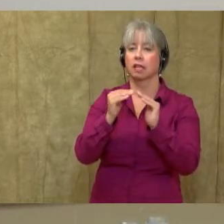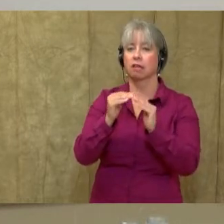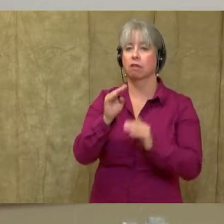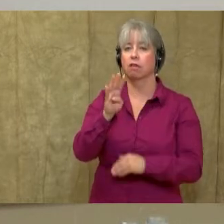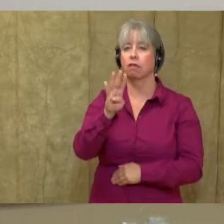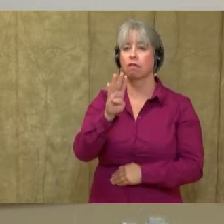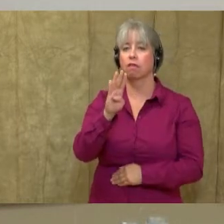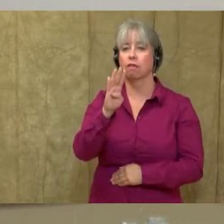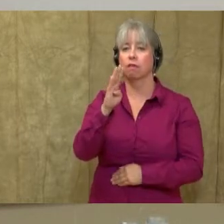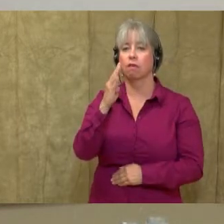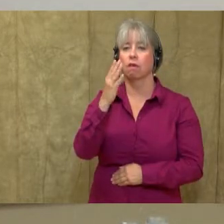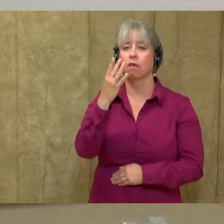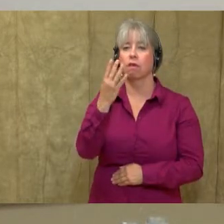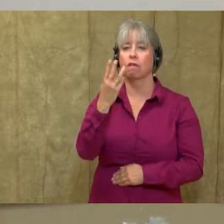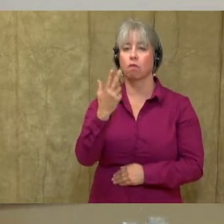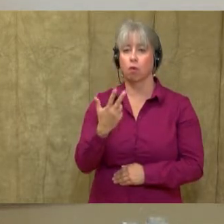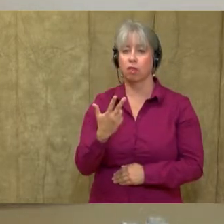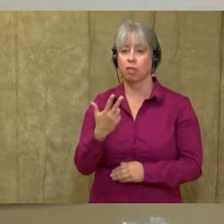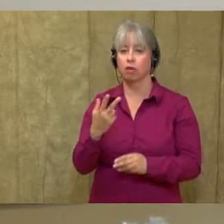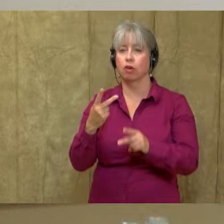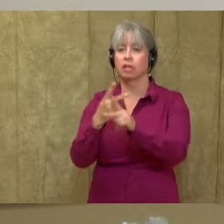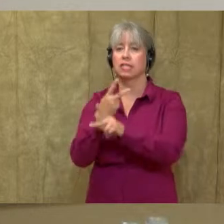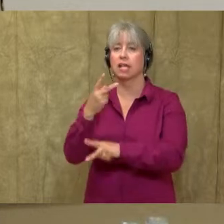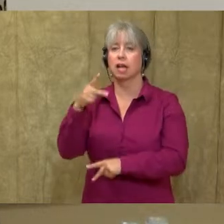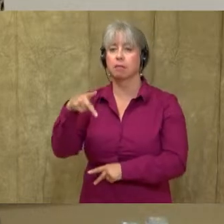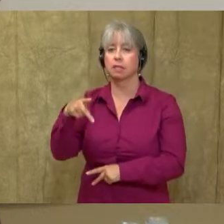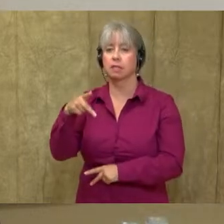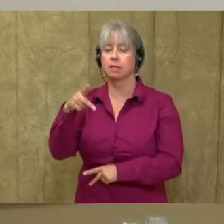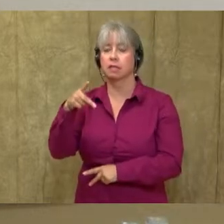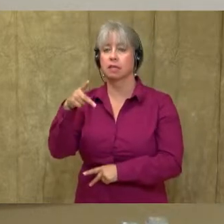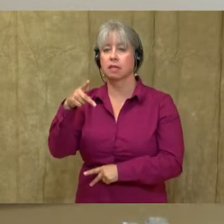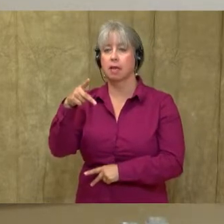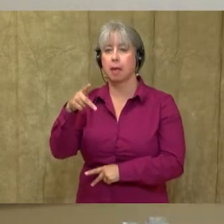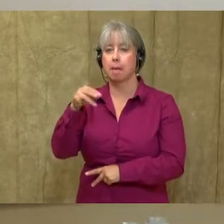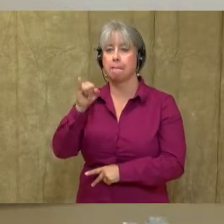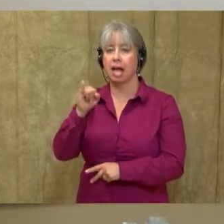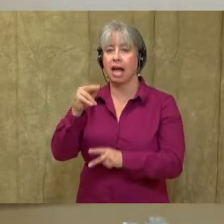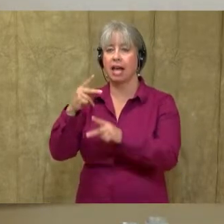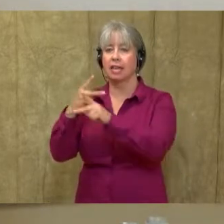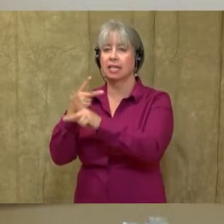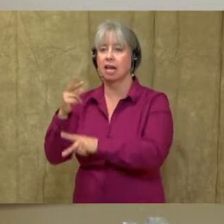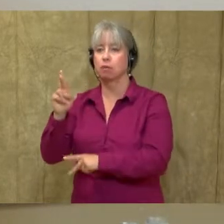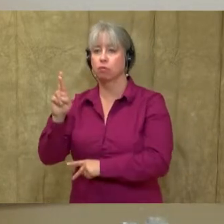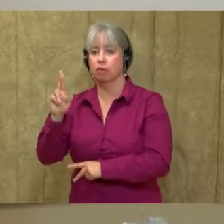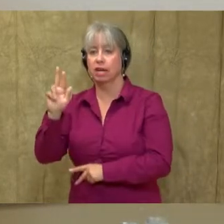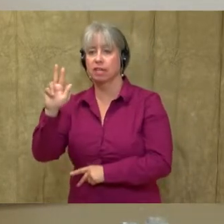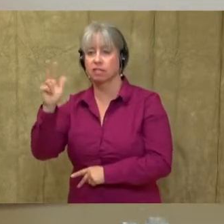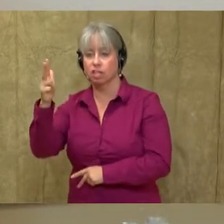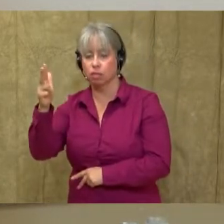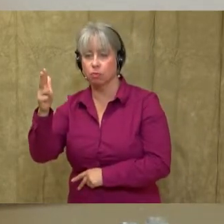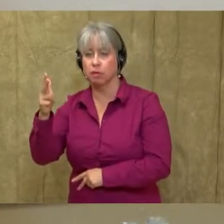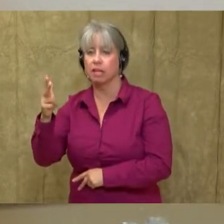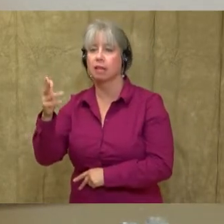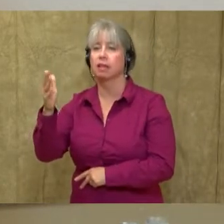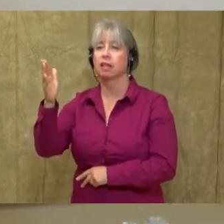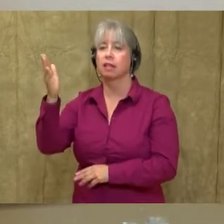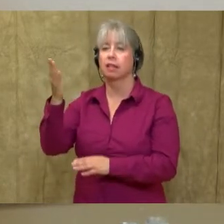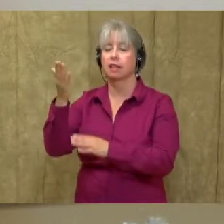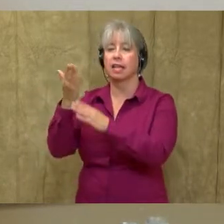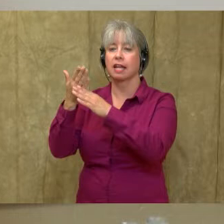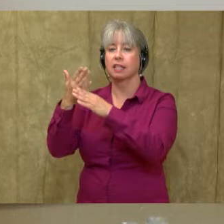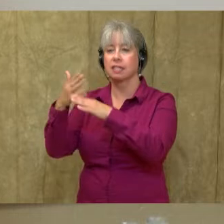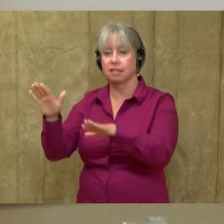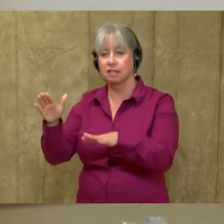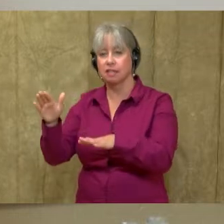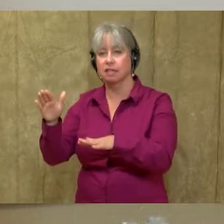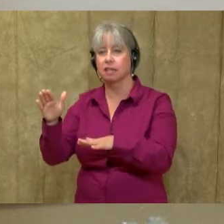pi times radius cubed, okay, and then I want the hemisphere, which means I'm going to have to divide by 1/2,